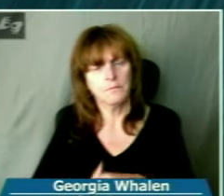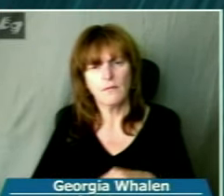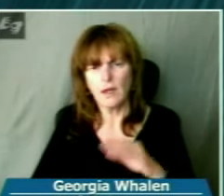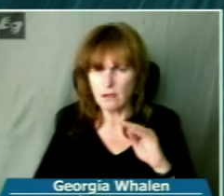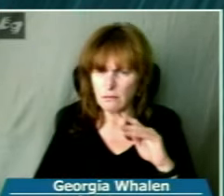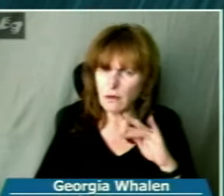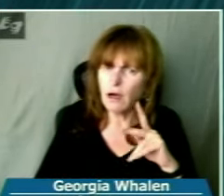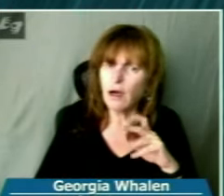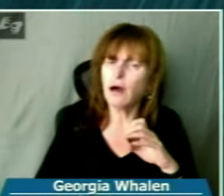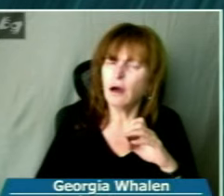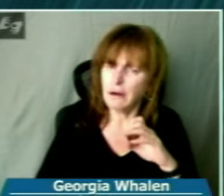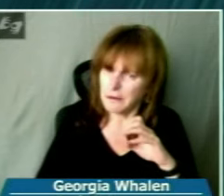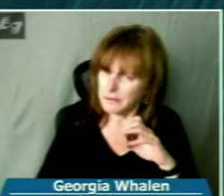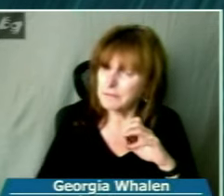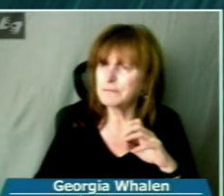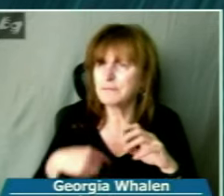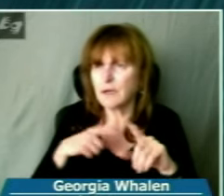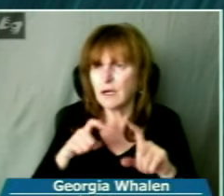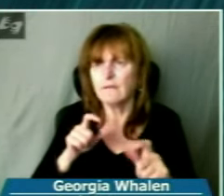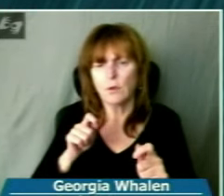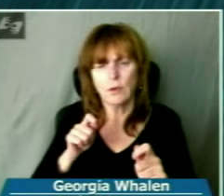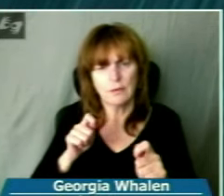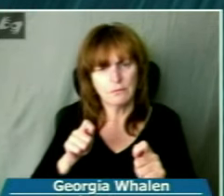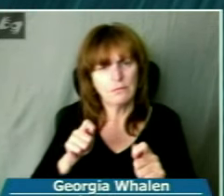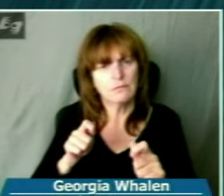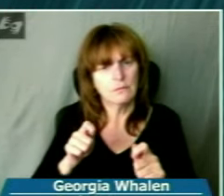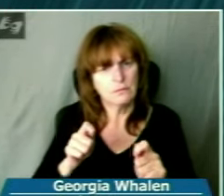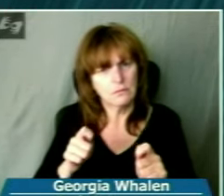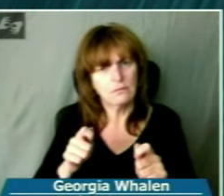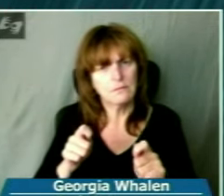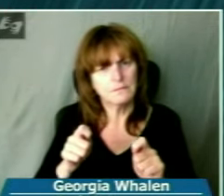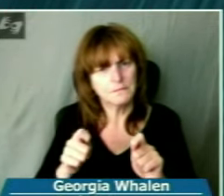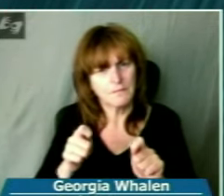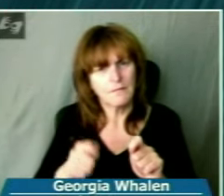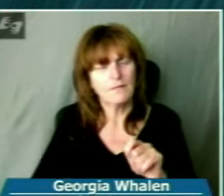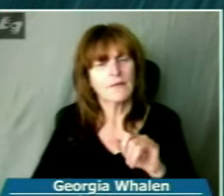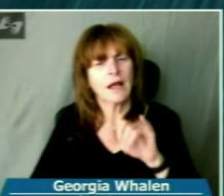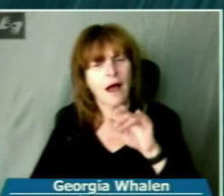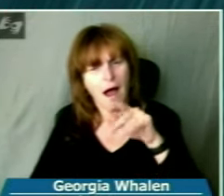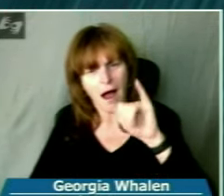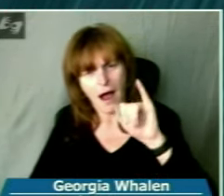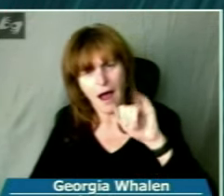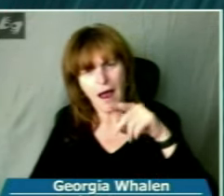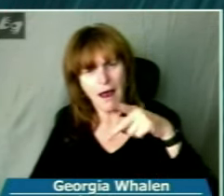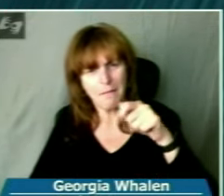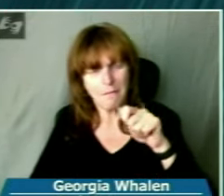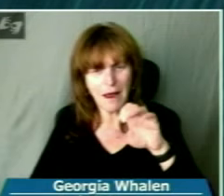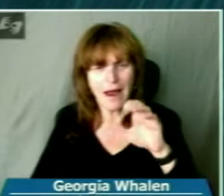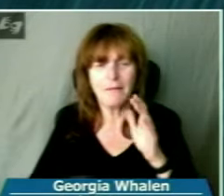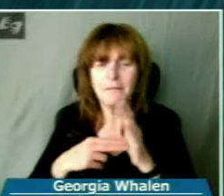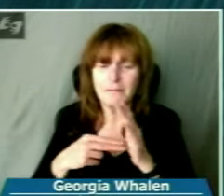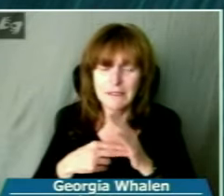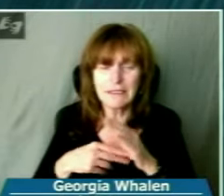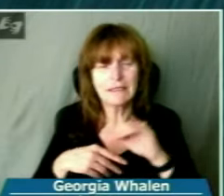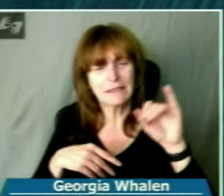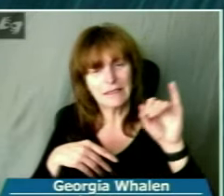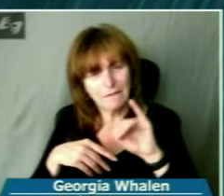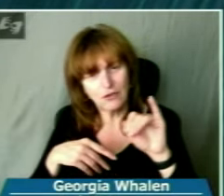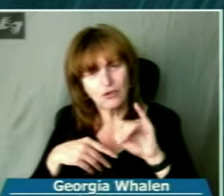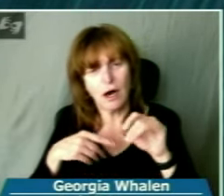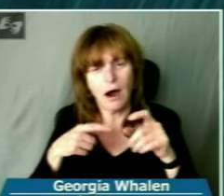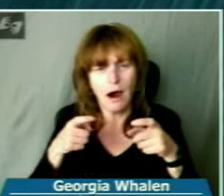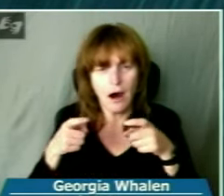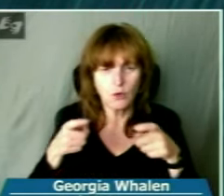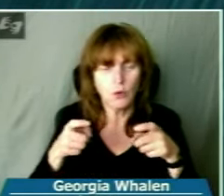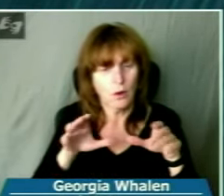readjust and rewire ourselves. And part of that IPAC, Paul, should also be packing your patients as well. There's going to be a lot of that required as we continue to